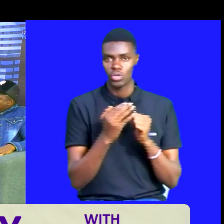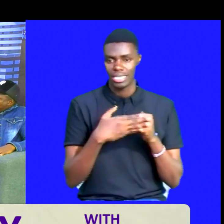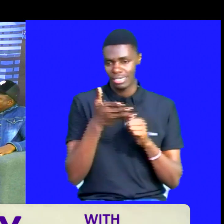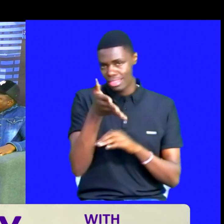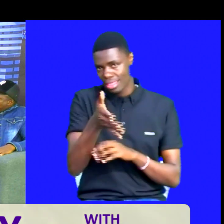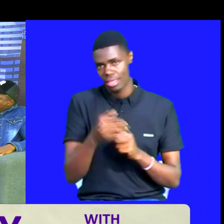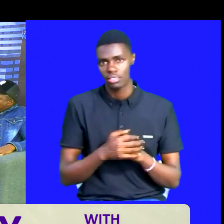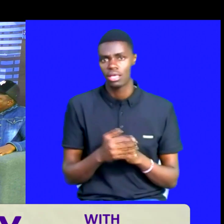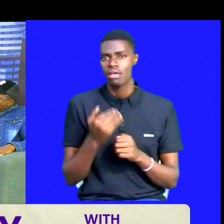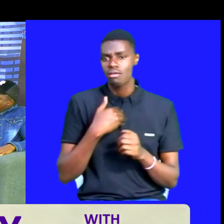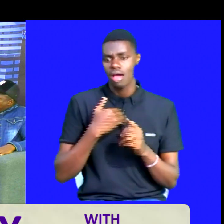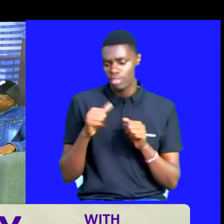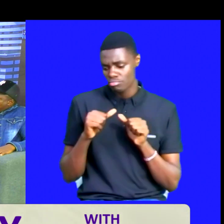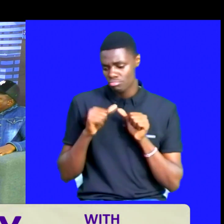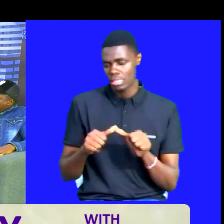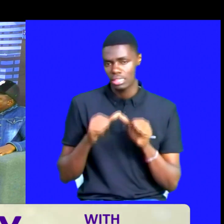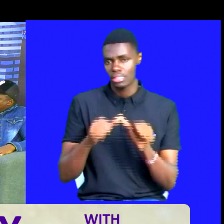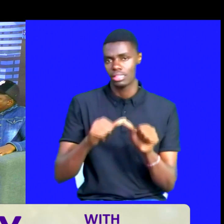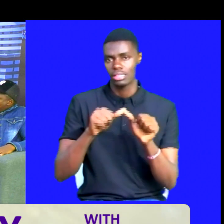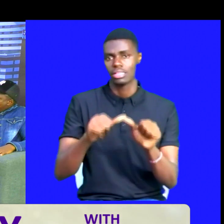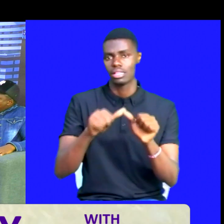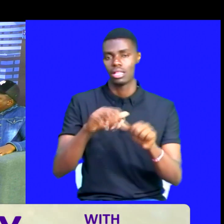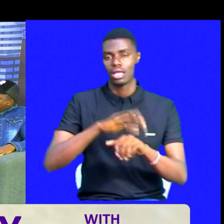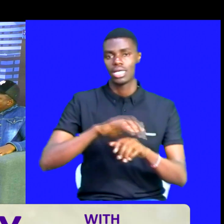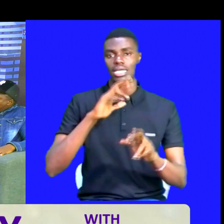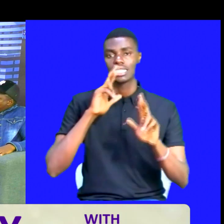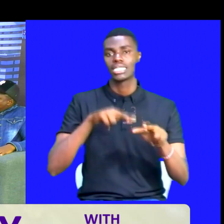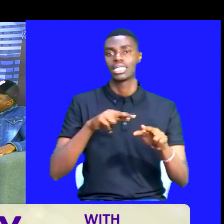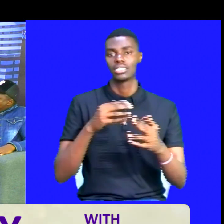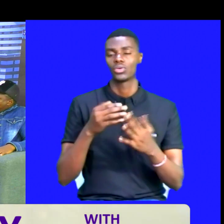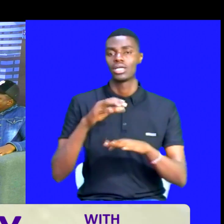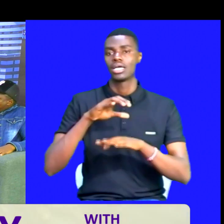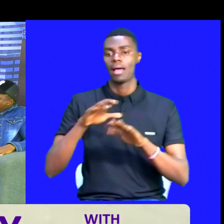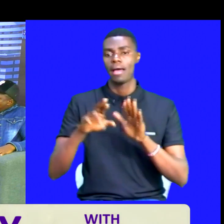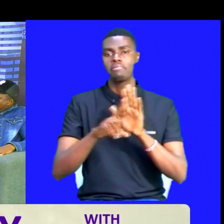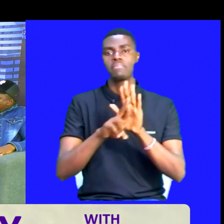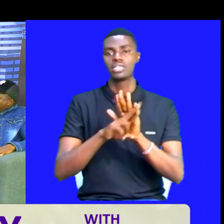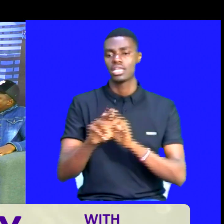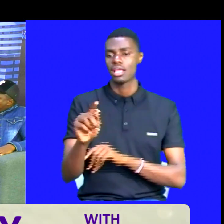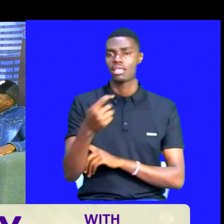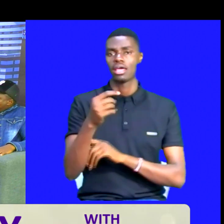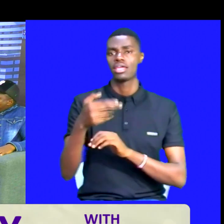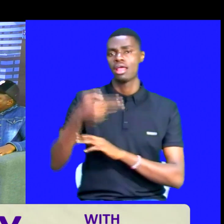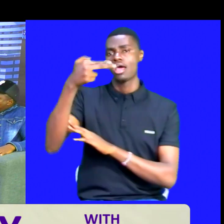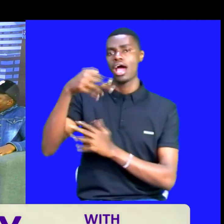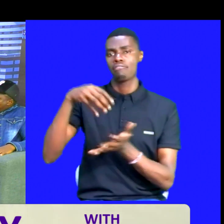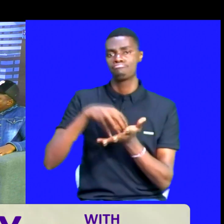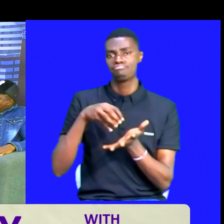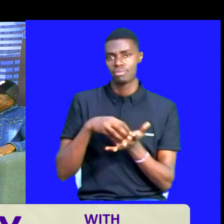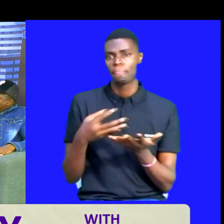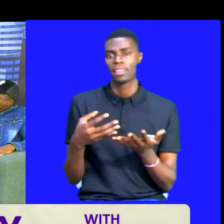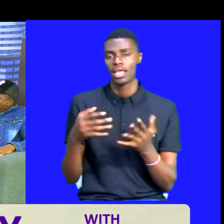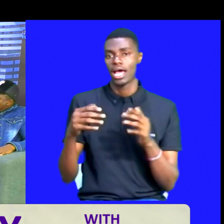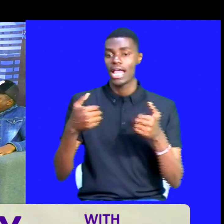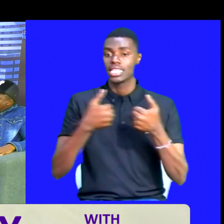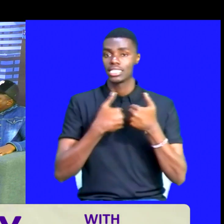present. There's been that consistency as far as getting results, representing Kenya in higher stages, in bigger stages, as far as the, you know, the